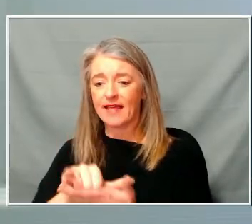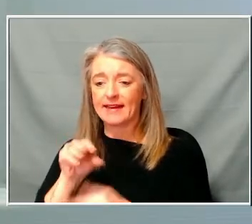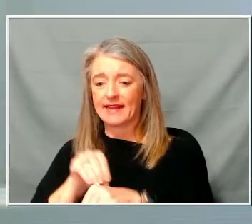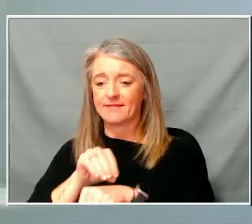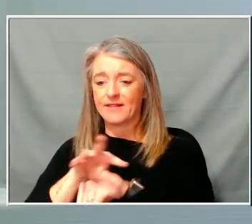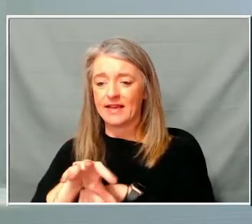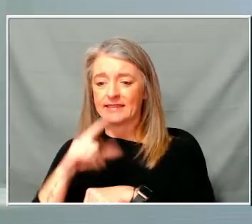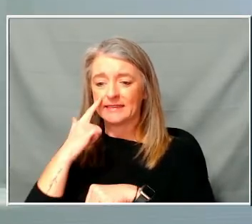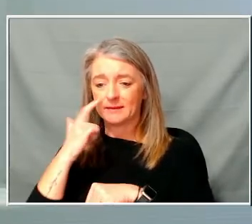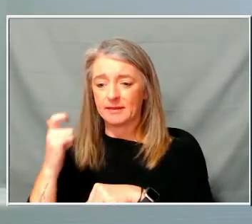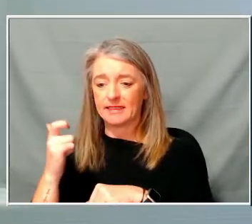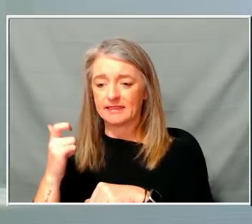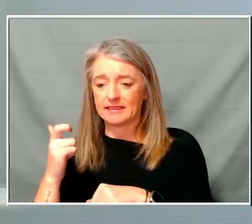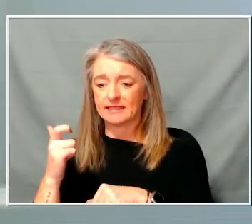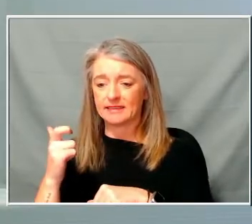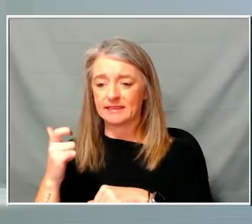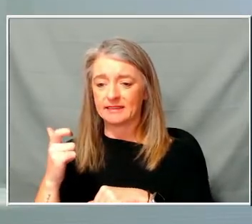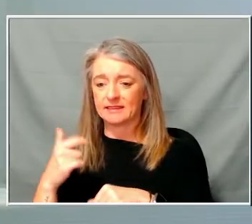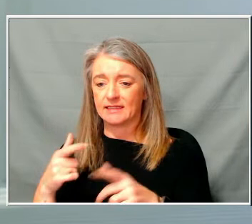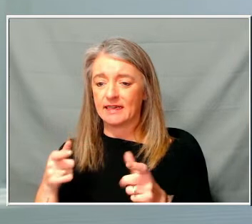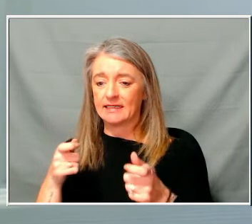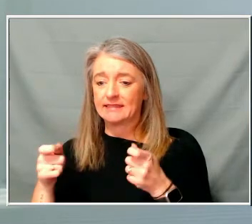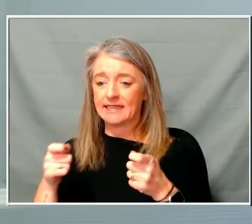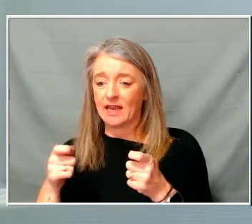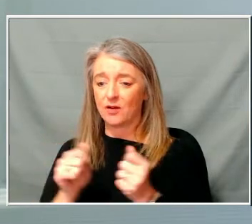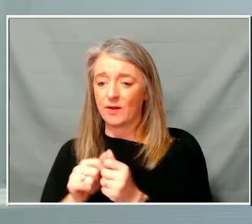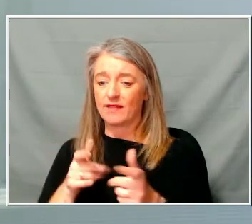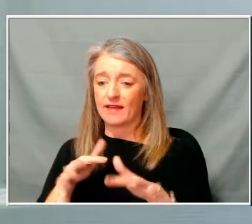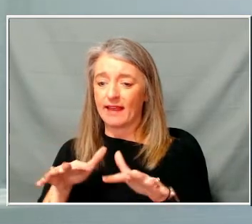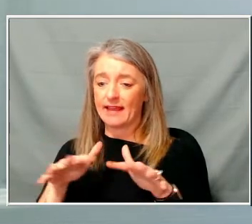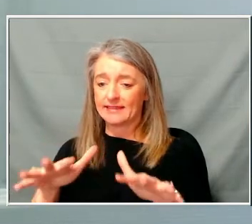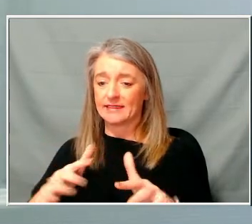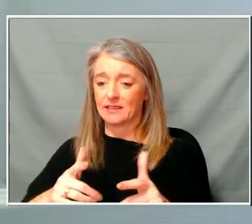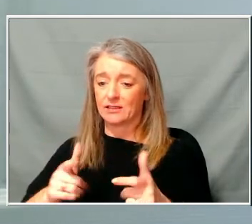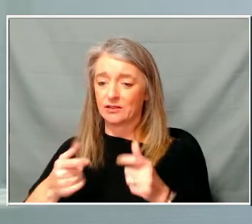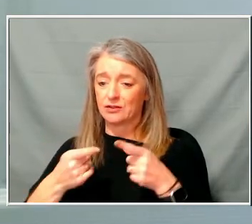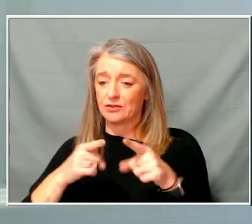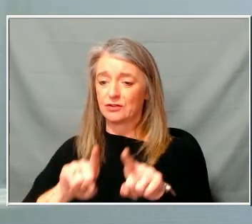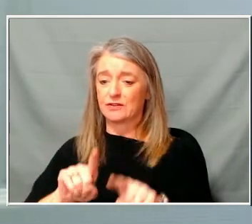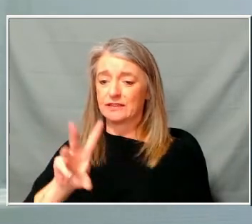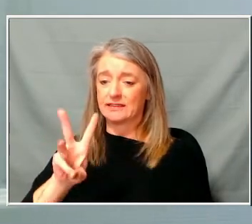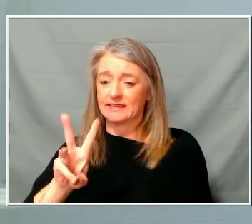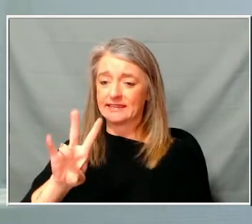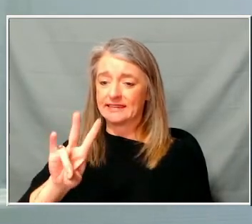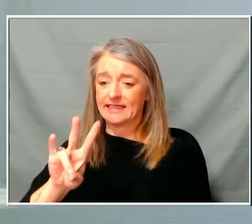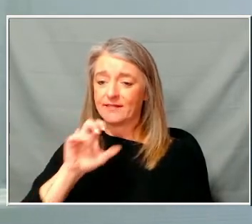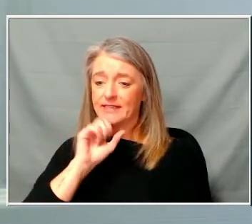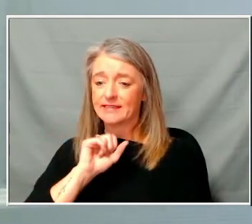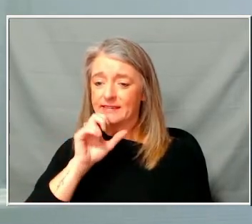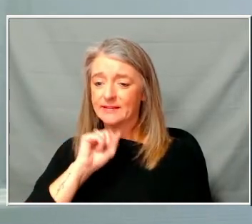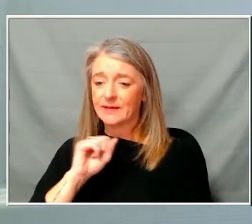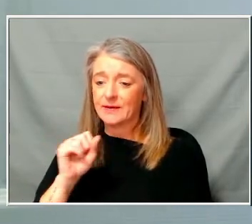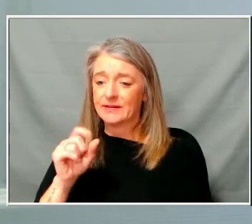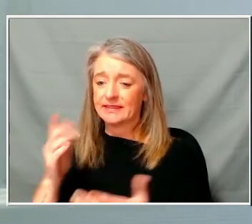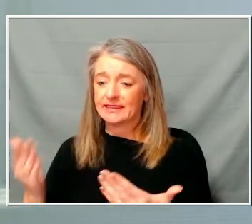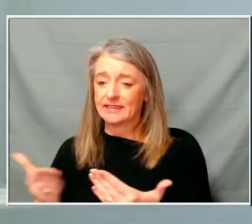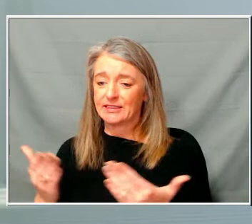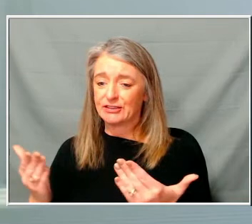yeah, I've dealt with a lot of anxiety over my 67 years on the planet.